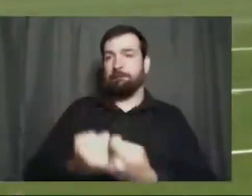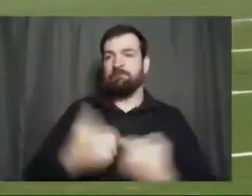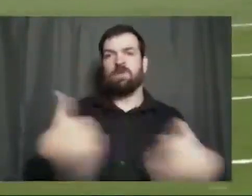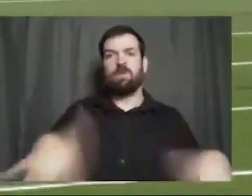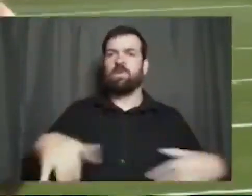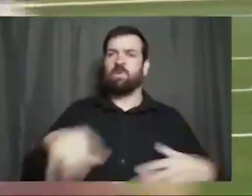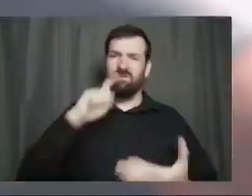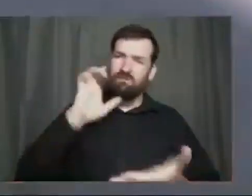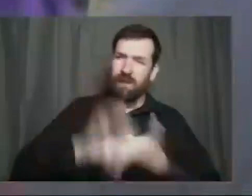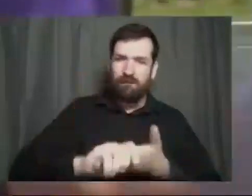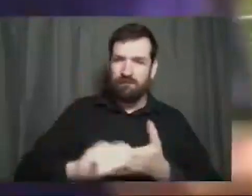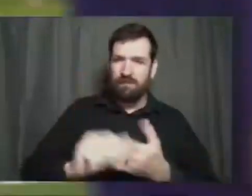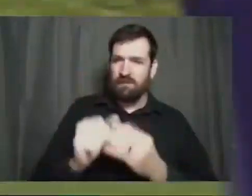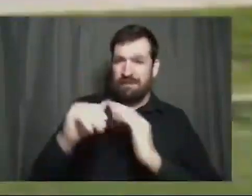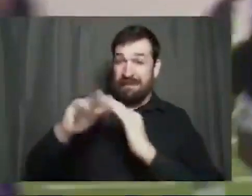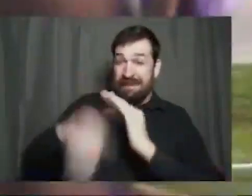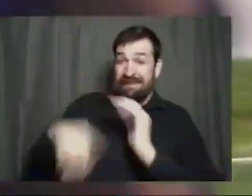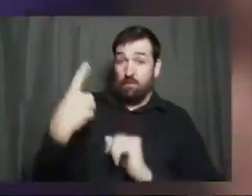ago,